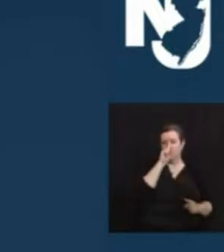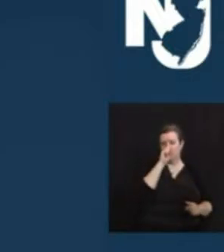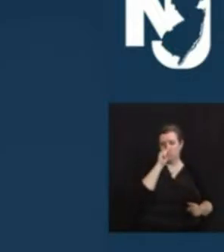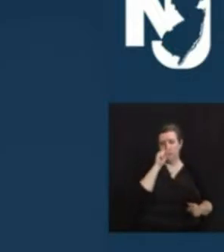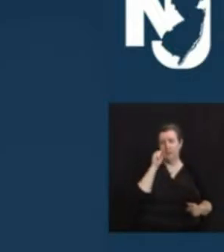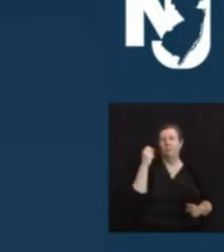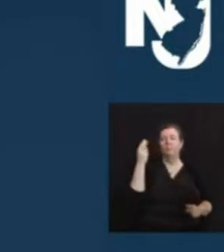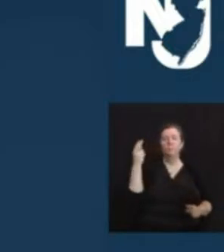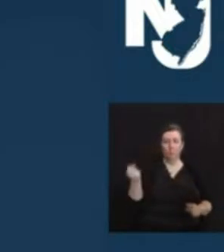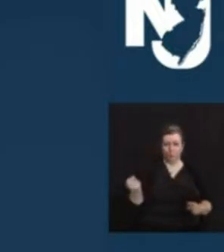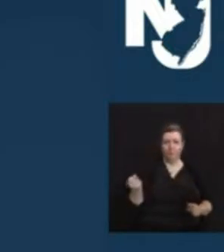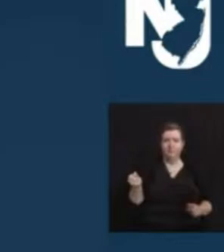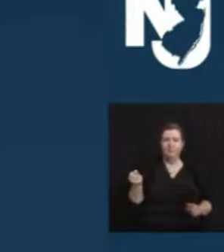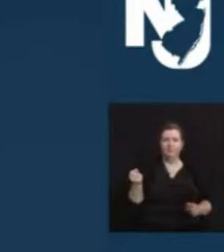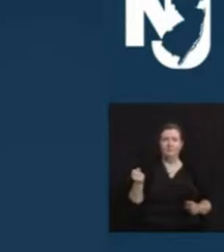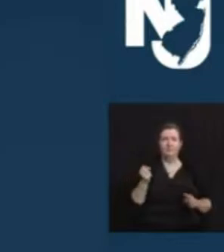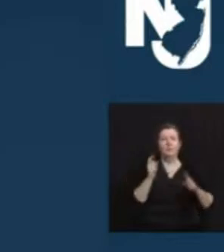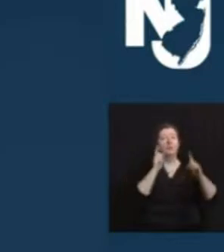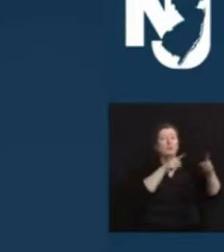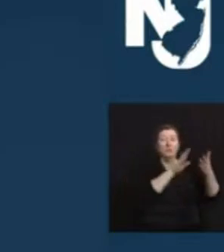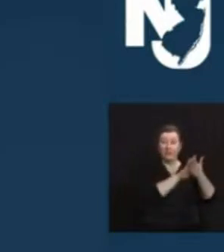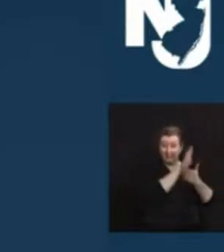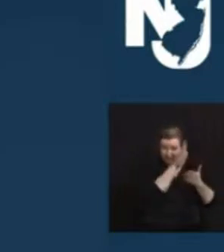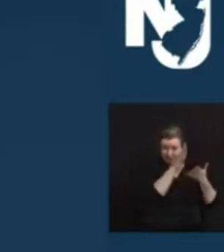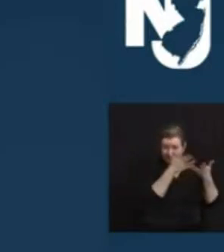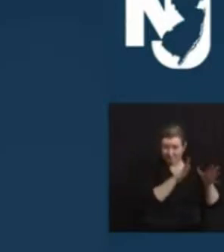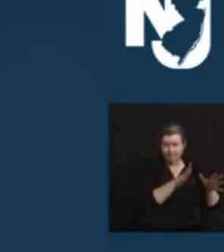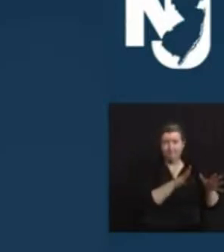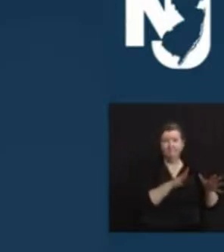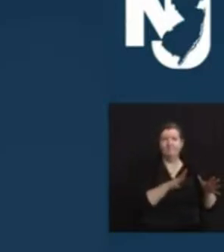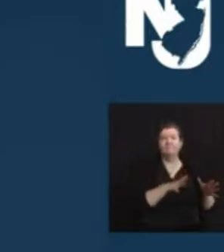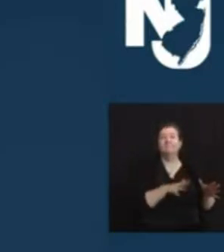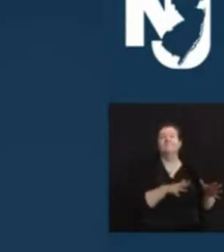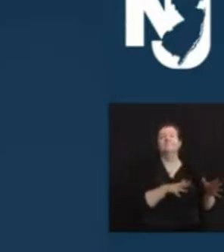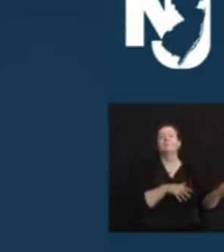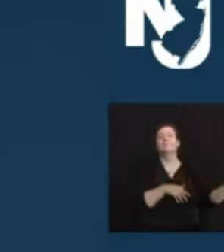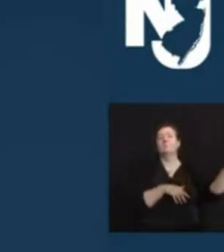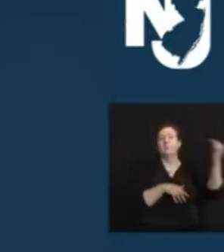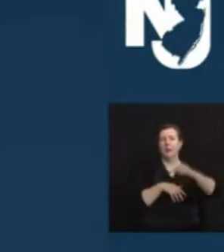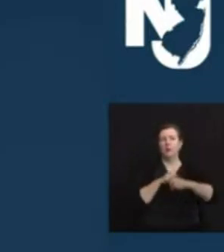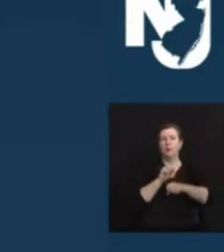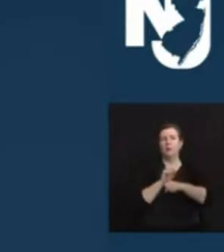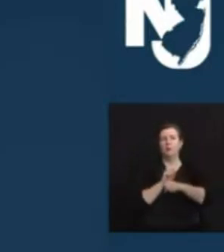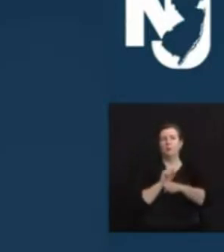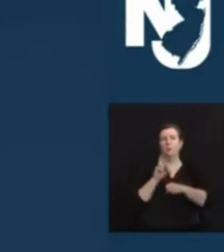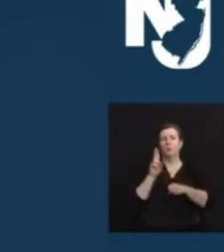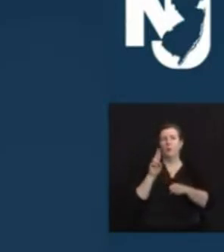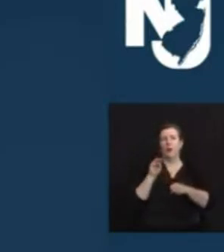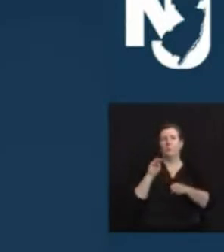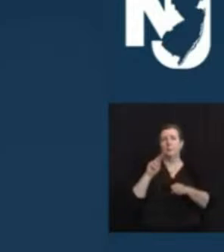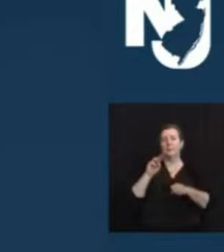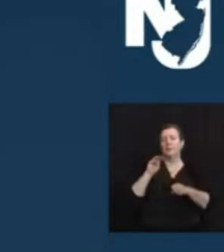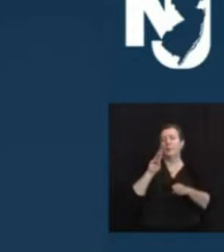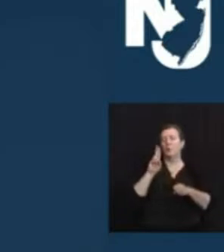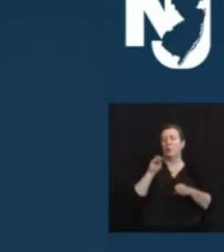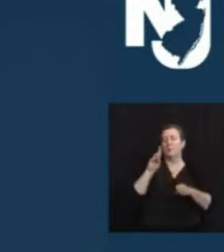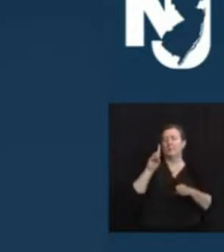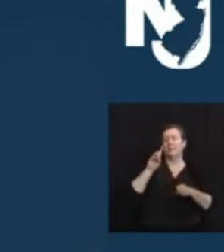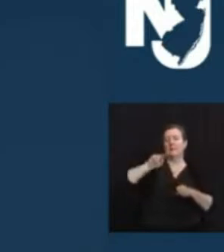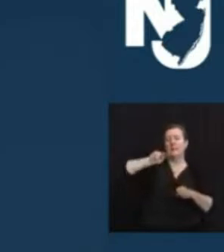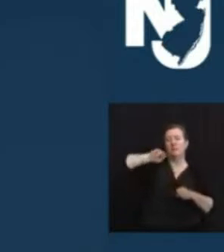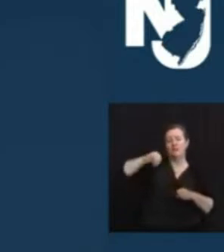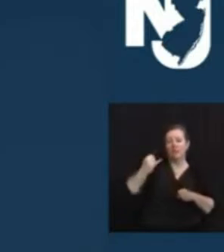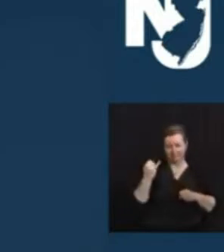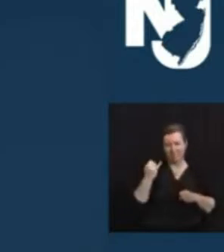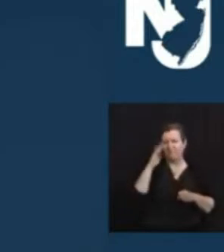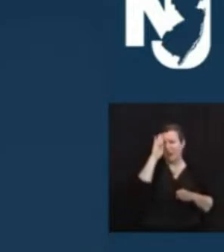and for the past 25 years, she was a member of the close-knit family at UMD and Jay. And University Hospital, in fact, reached out to me